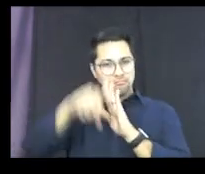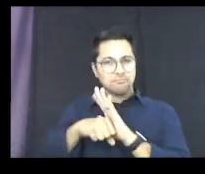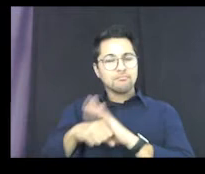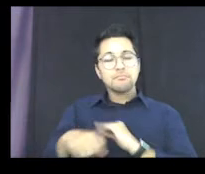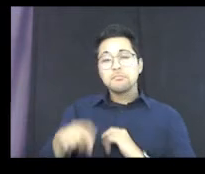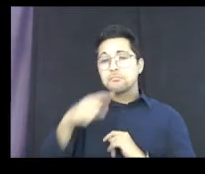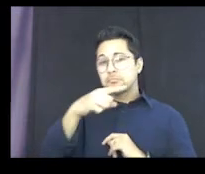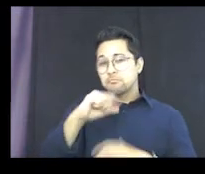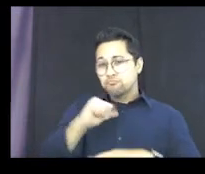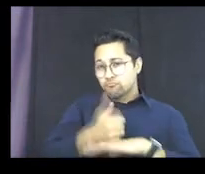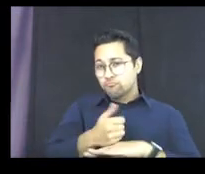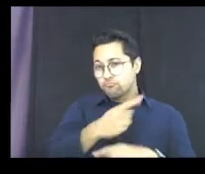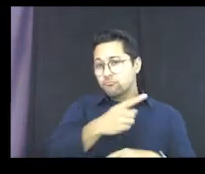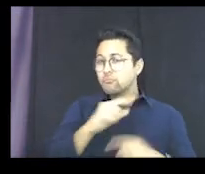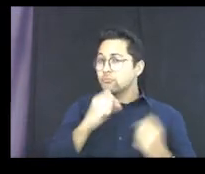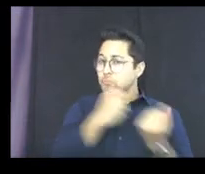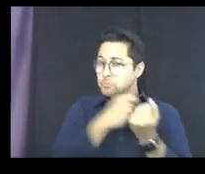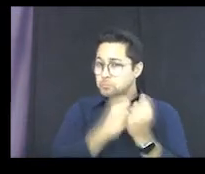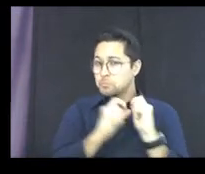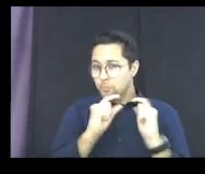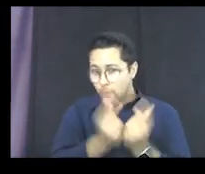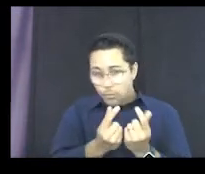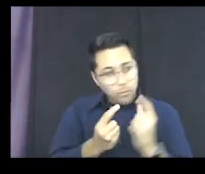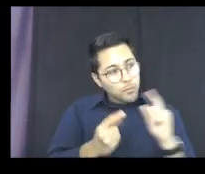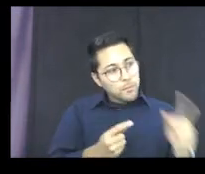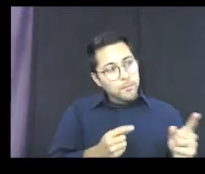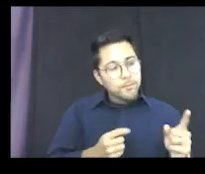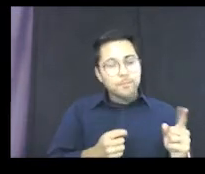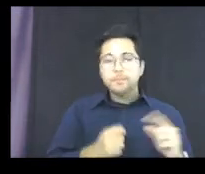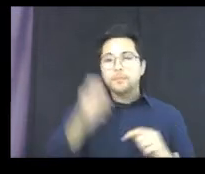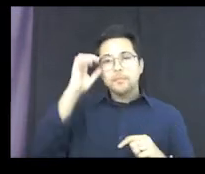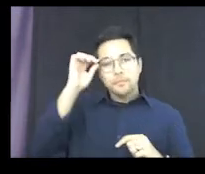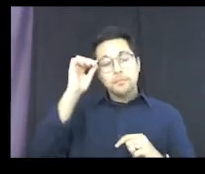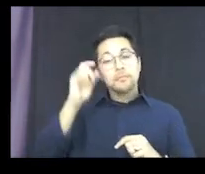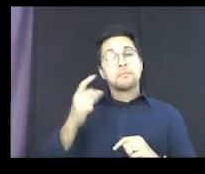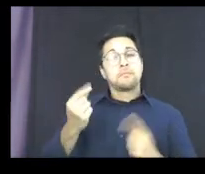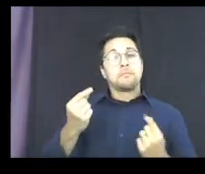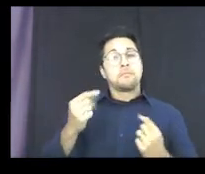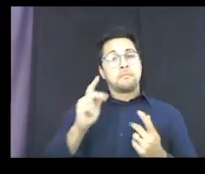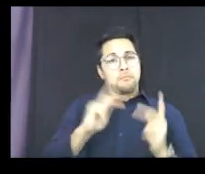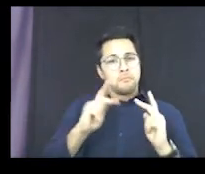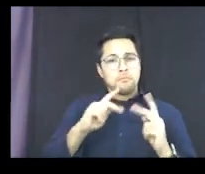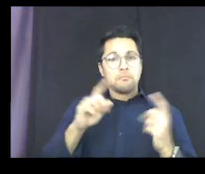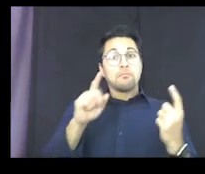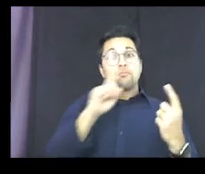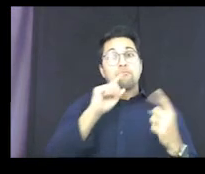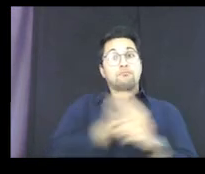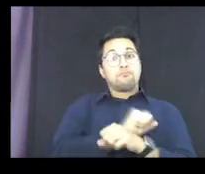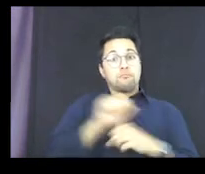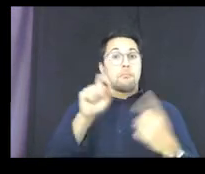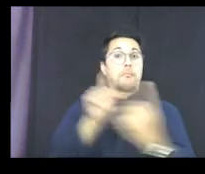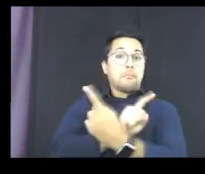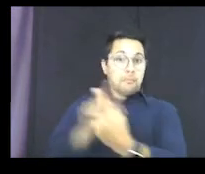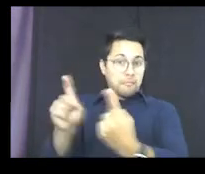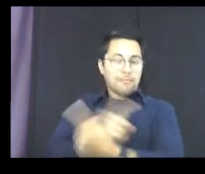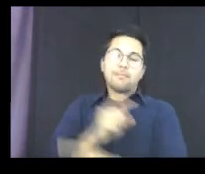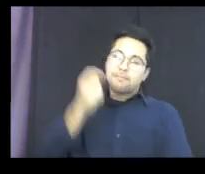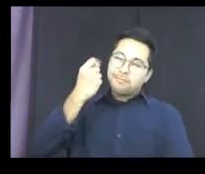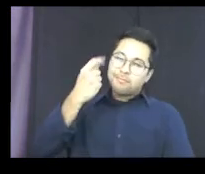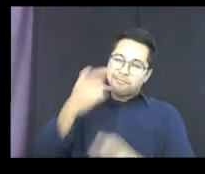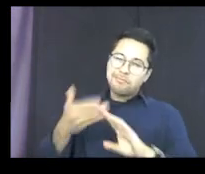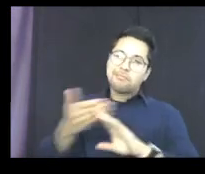And it was started as a support group where people actually met each other. This was before